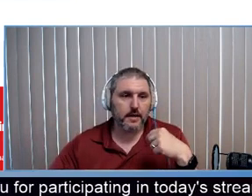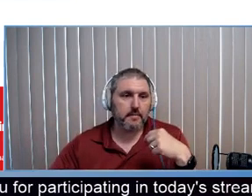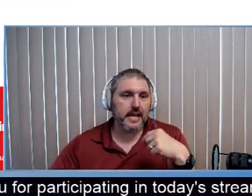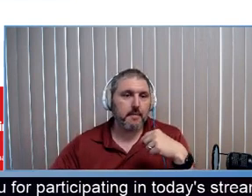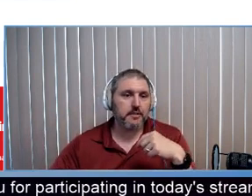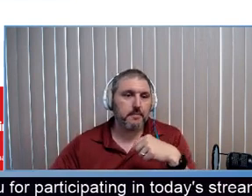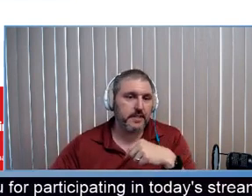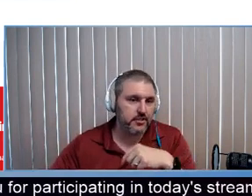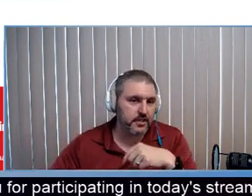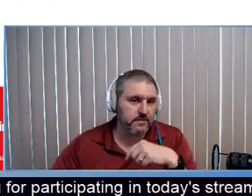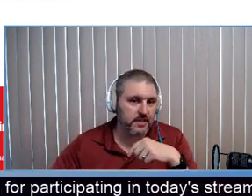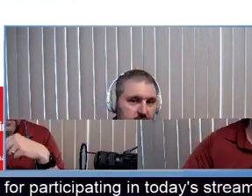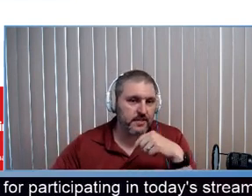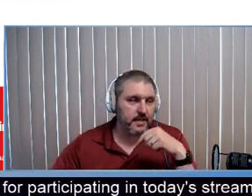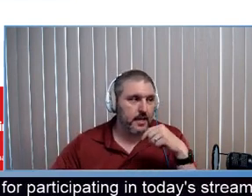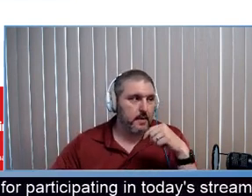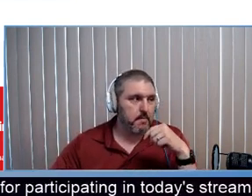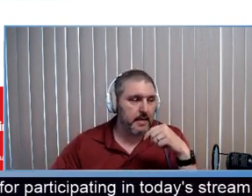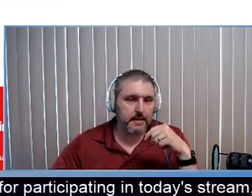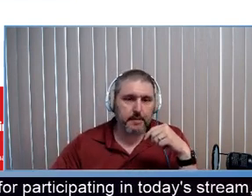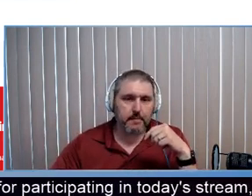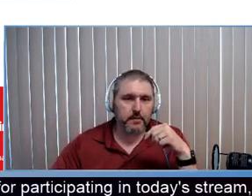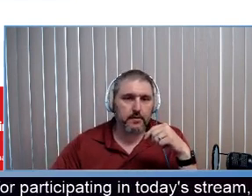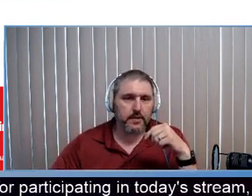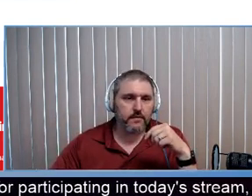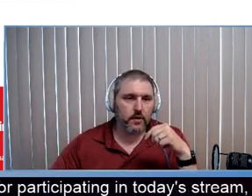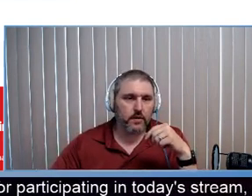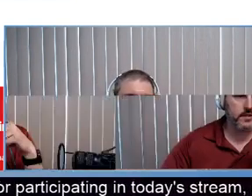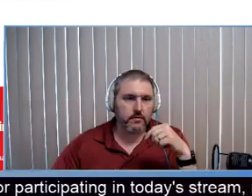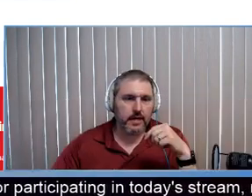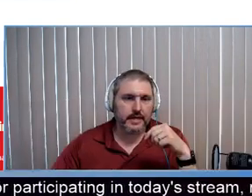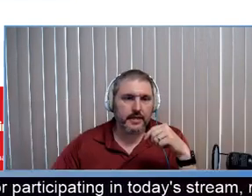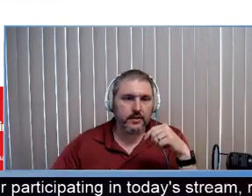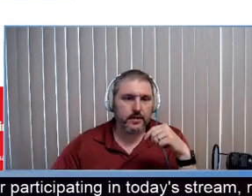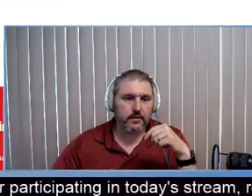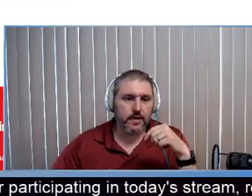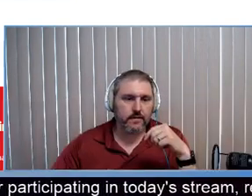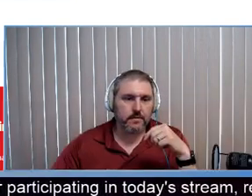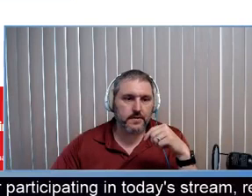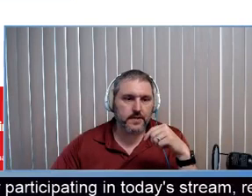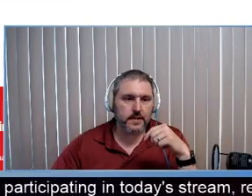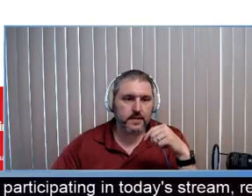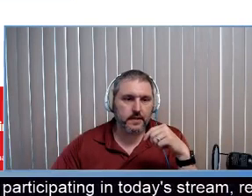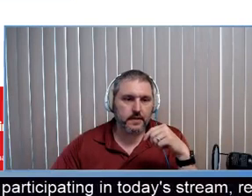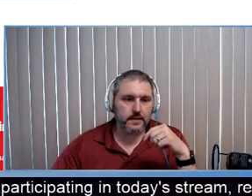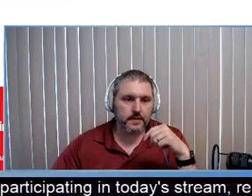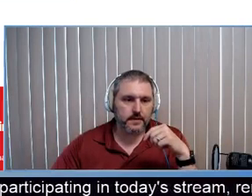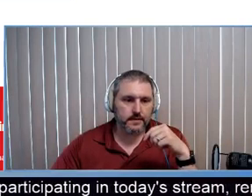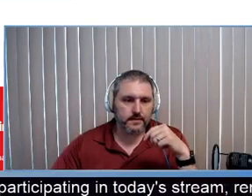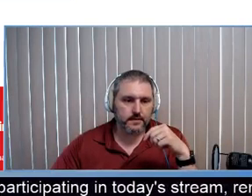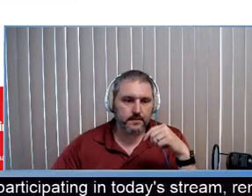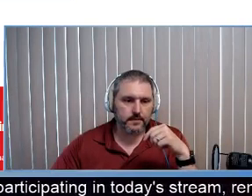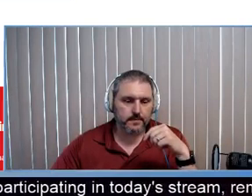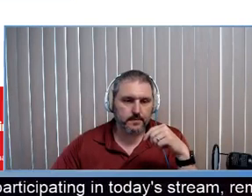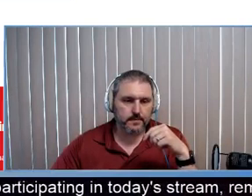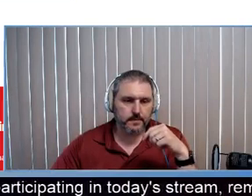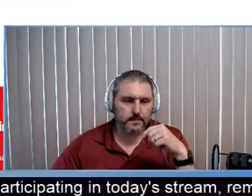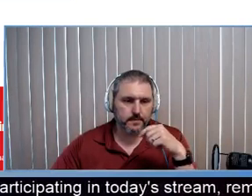All right. Minneapolis police chief says many people involved in rioting and looting are not from the city.